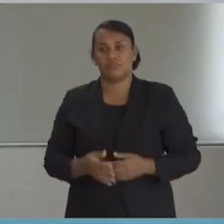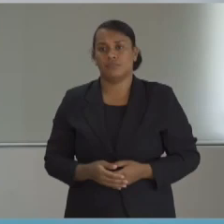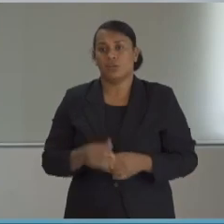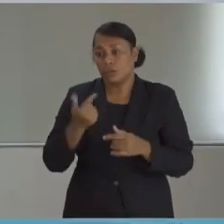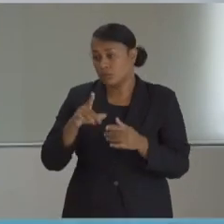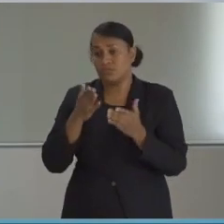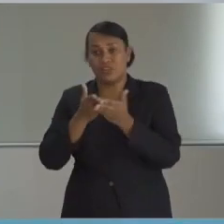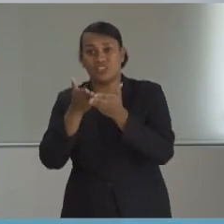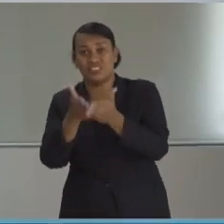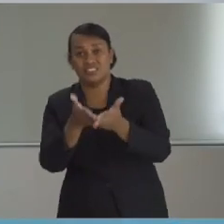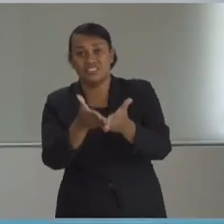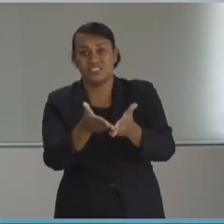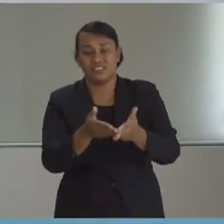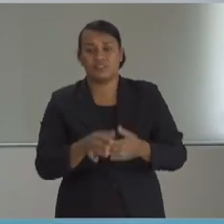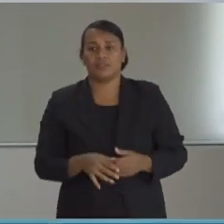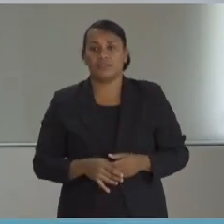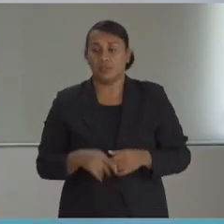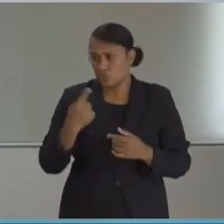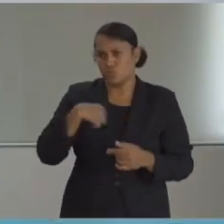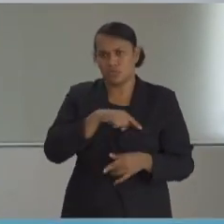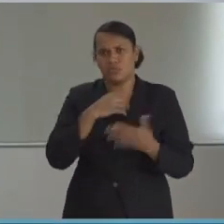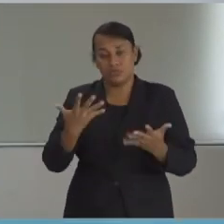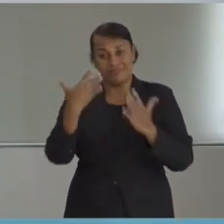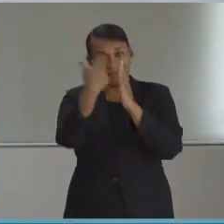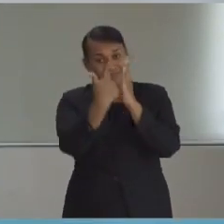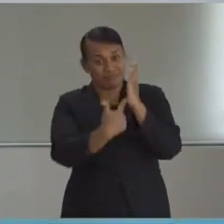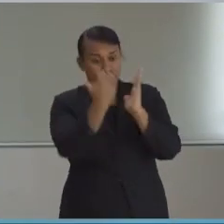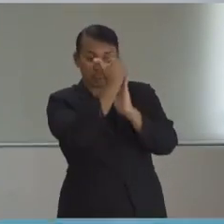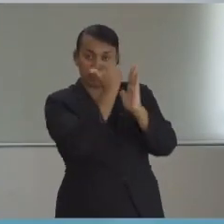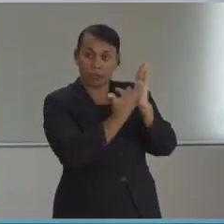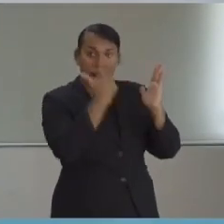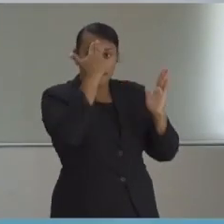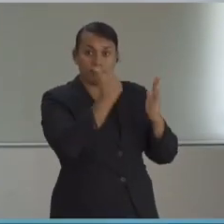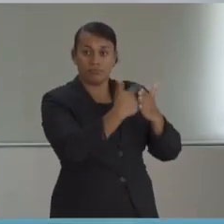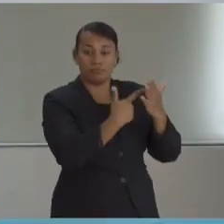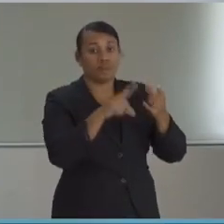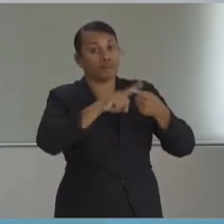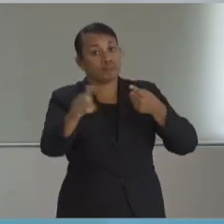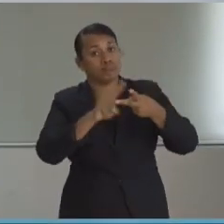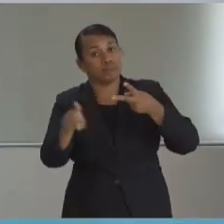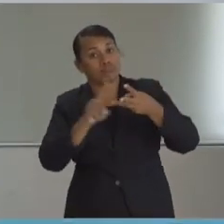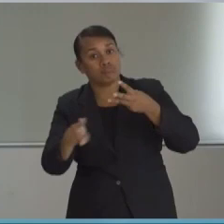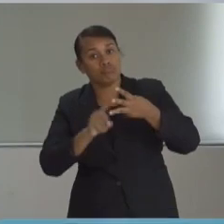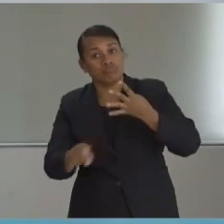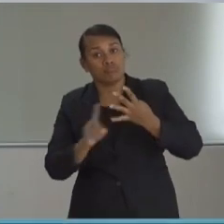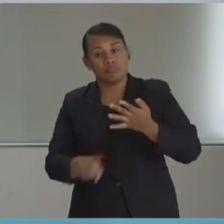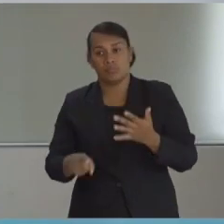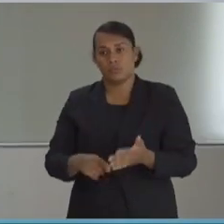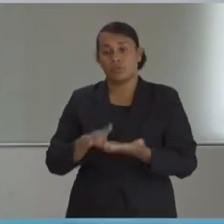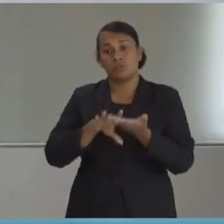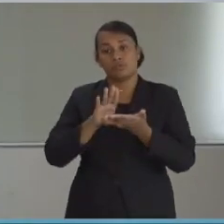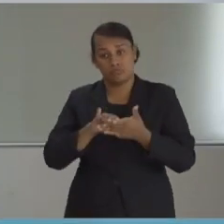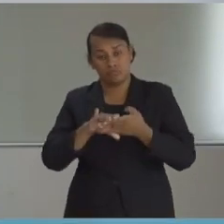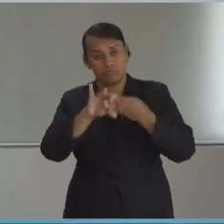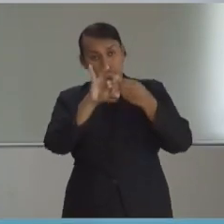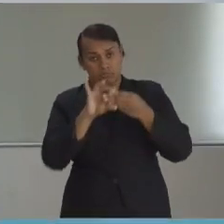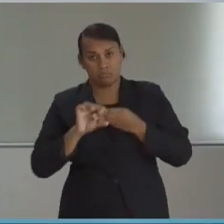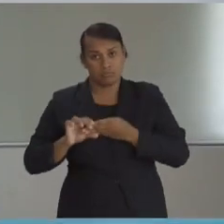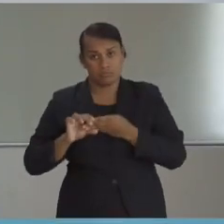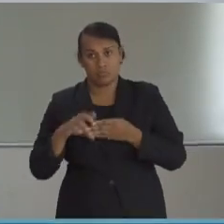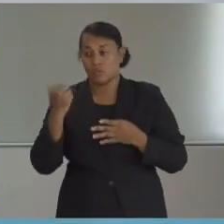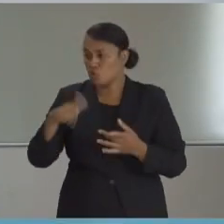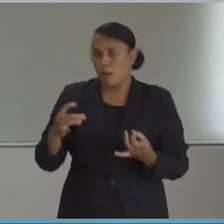ships as listed: MV Ohana, MV Spirit of Love, MV Harmony,